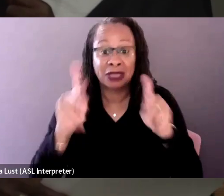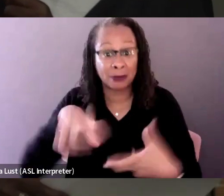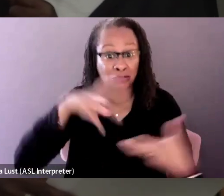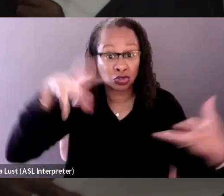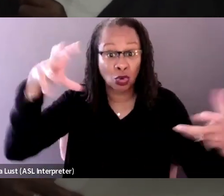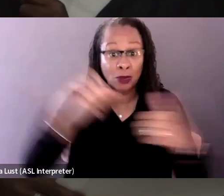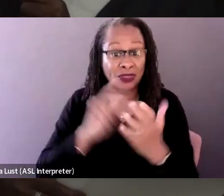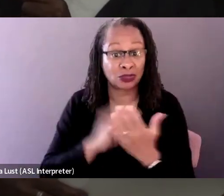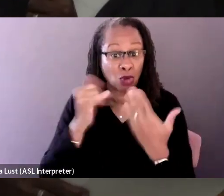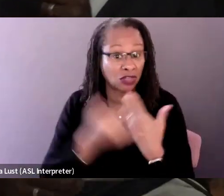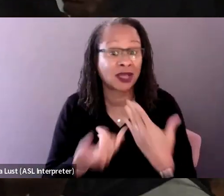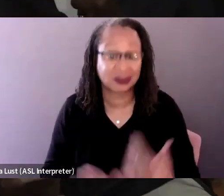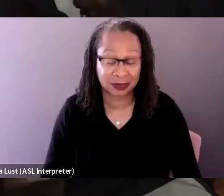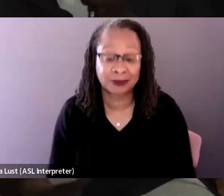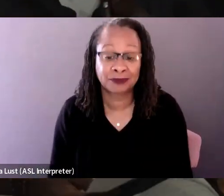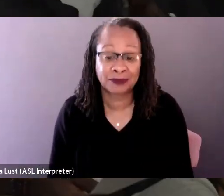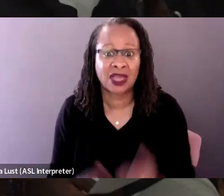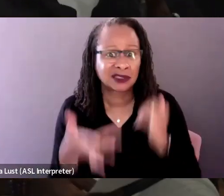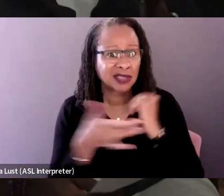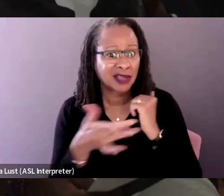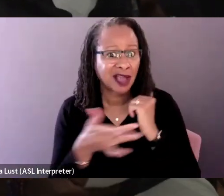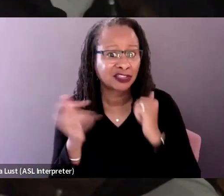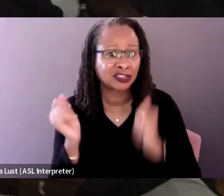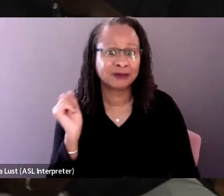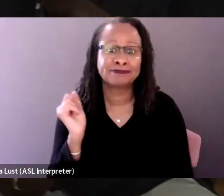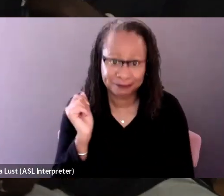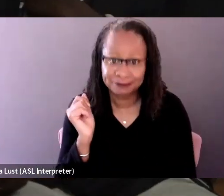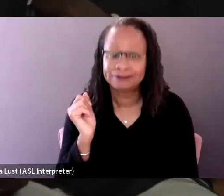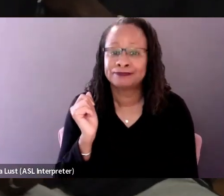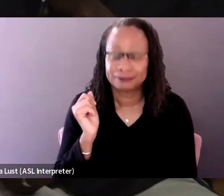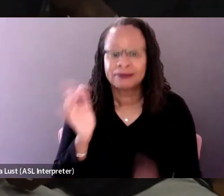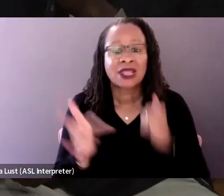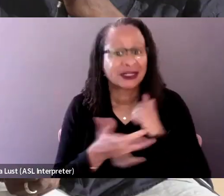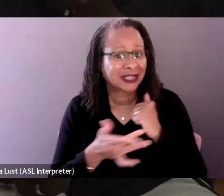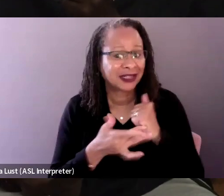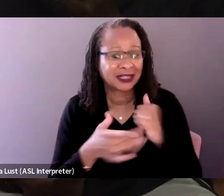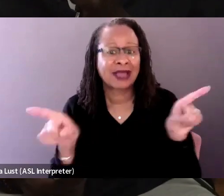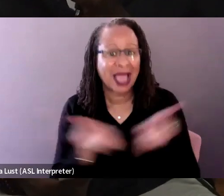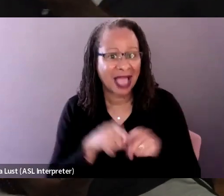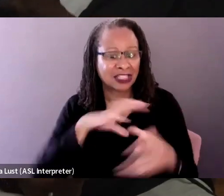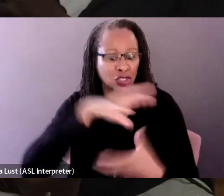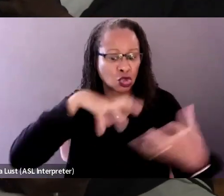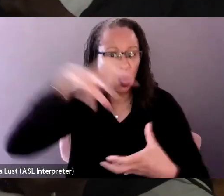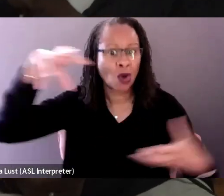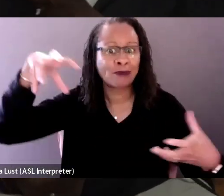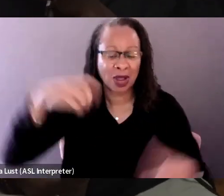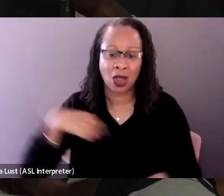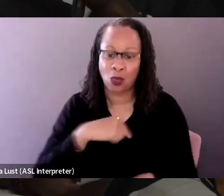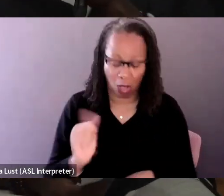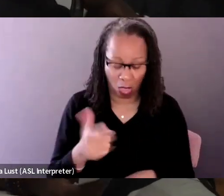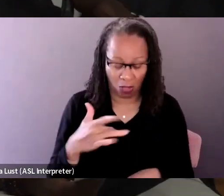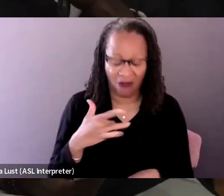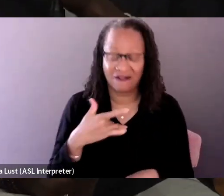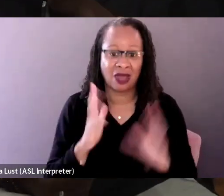Technology, right? Technology as the storm. We all feel so left out of technology all the time. We all